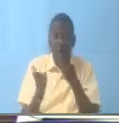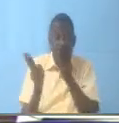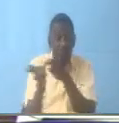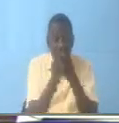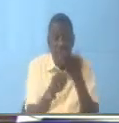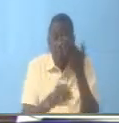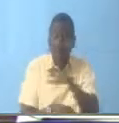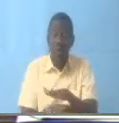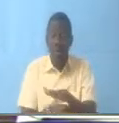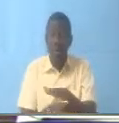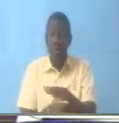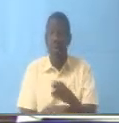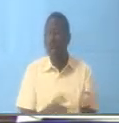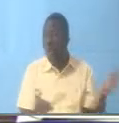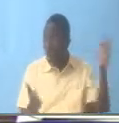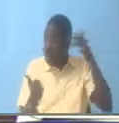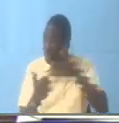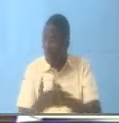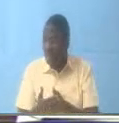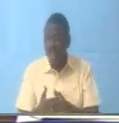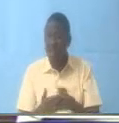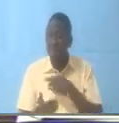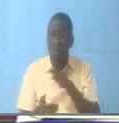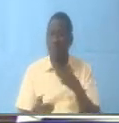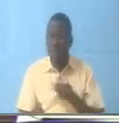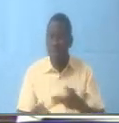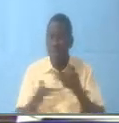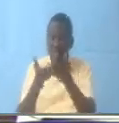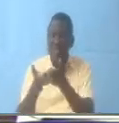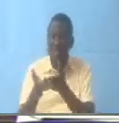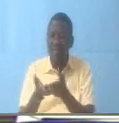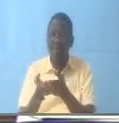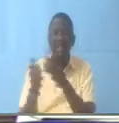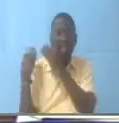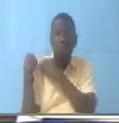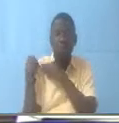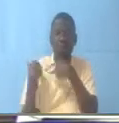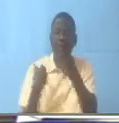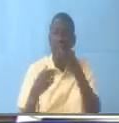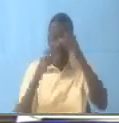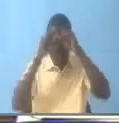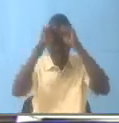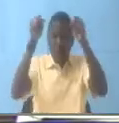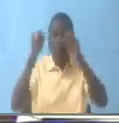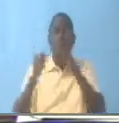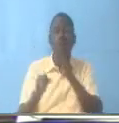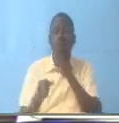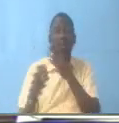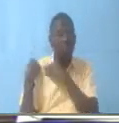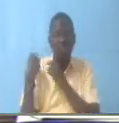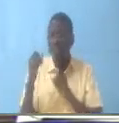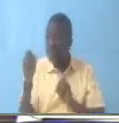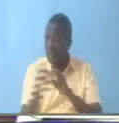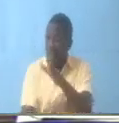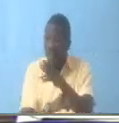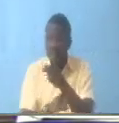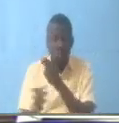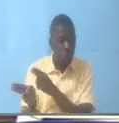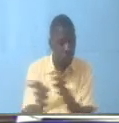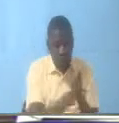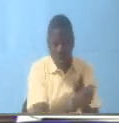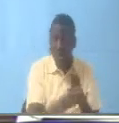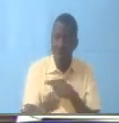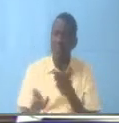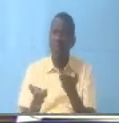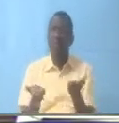the criminal liability of the shooting to the state, who was responsible for ordering the shooting of